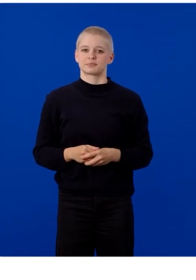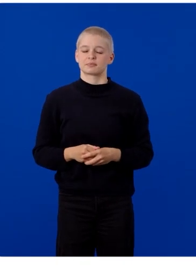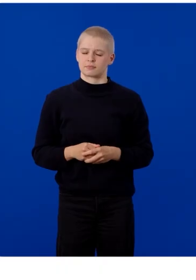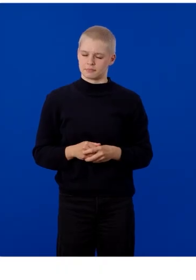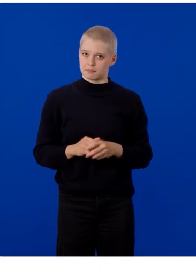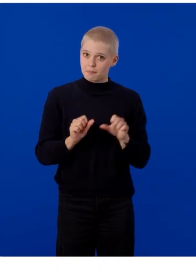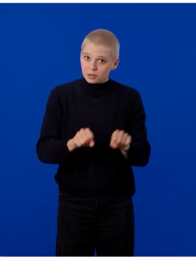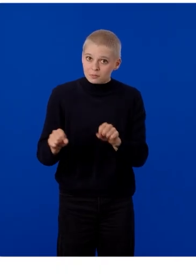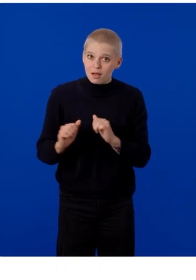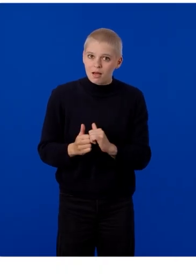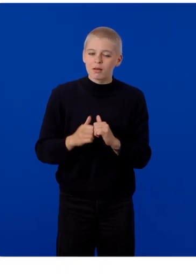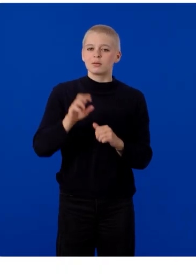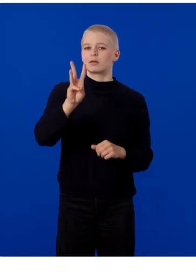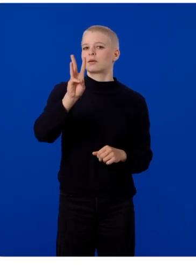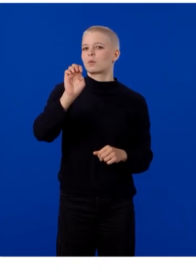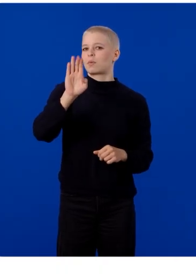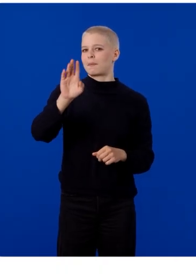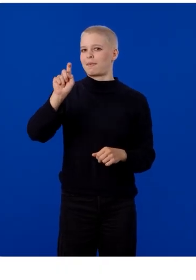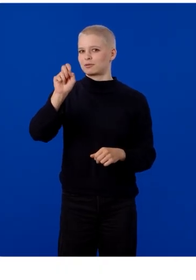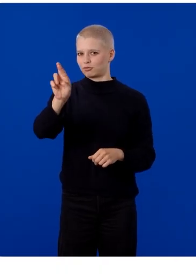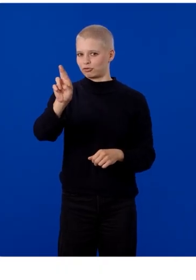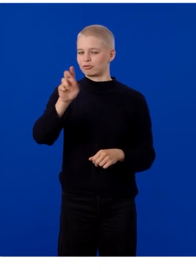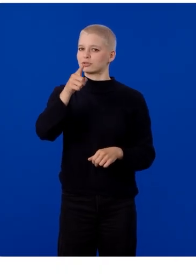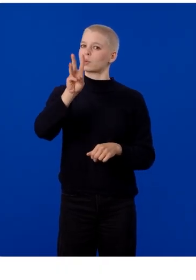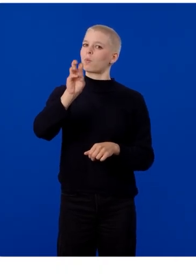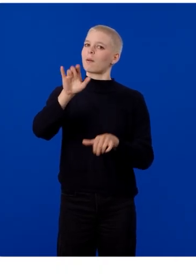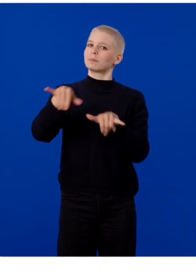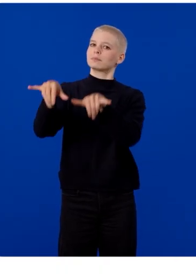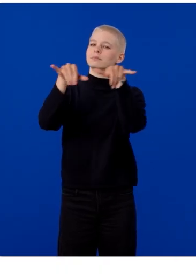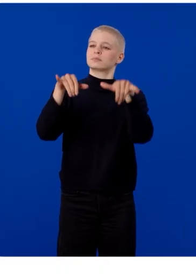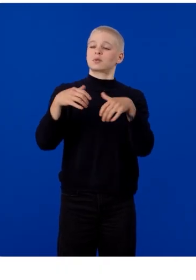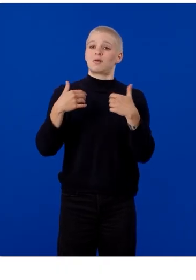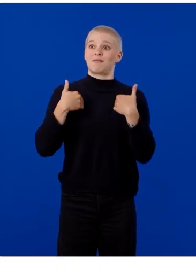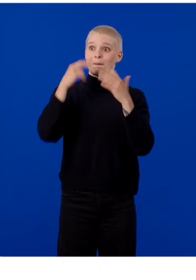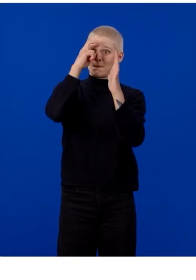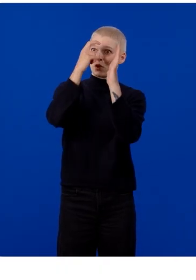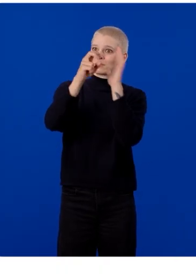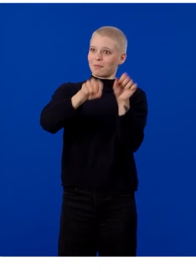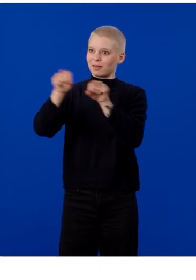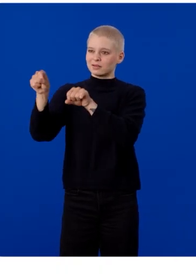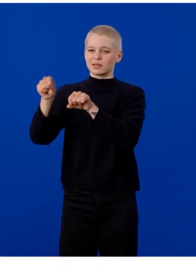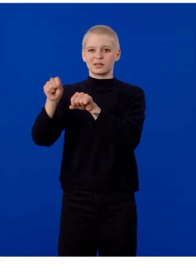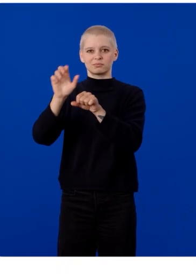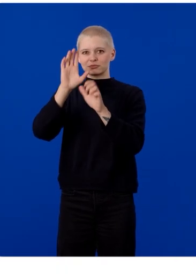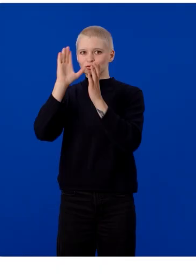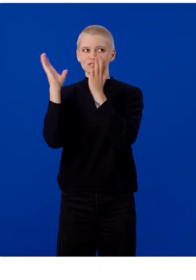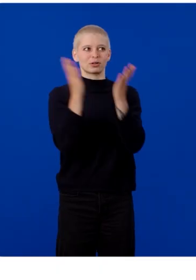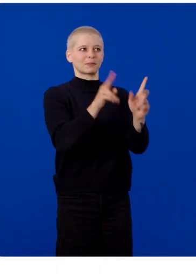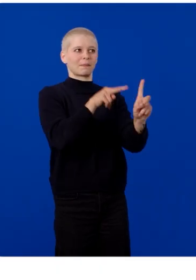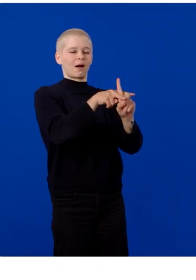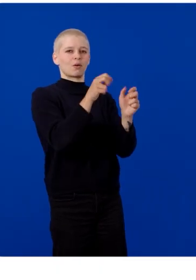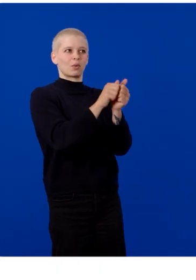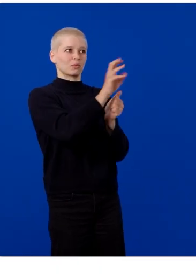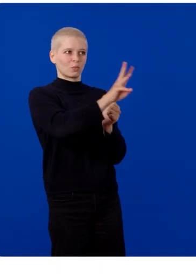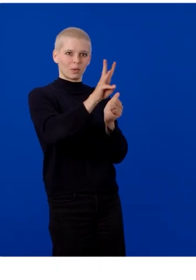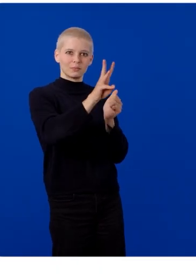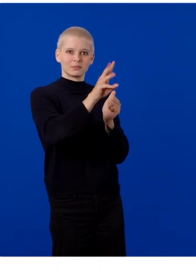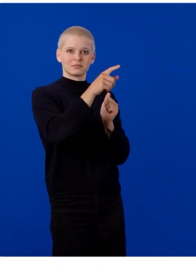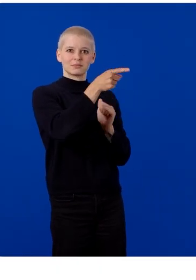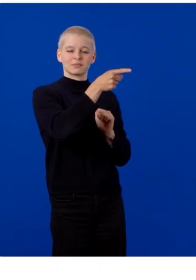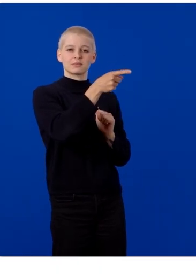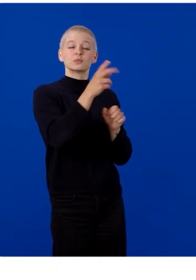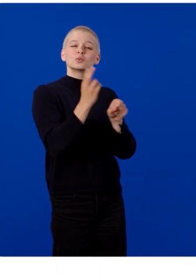possible because of WebXR, a web standard that brings immersive capabilities directly to browsers using the same